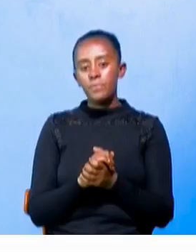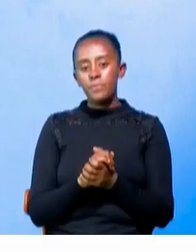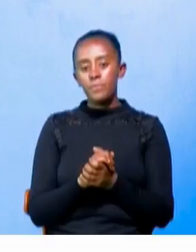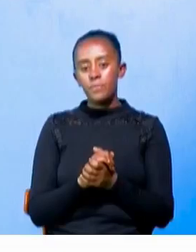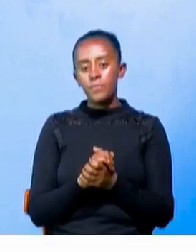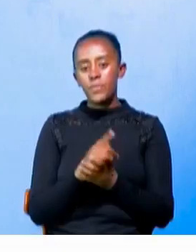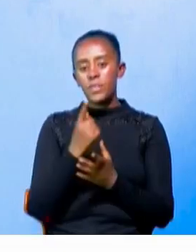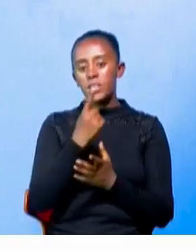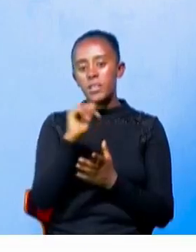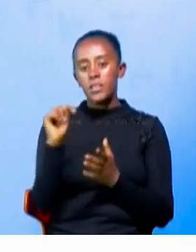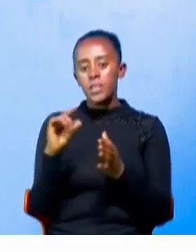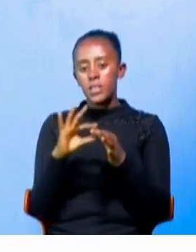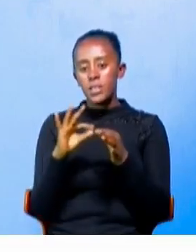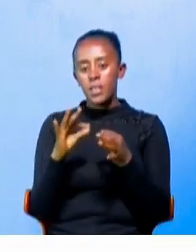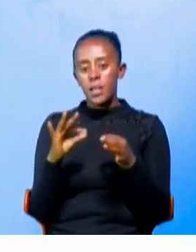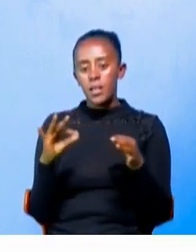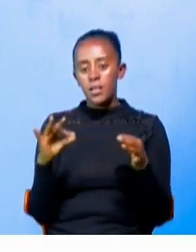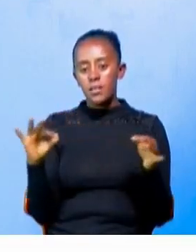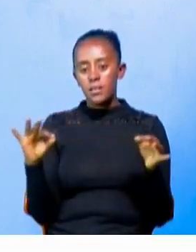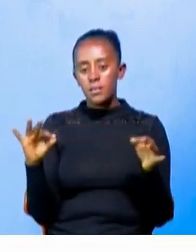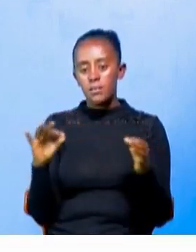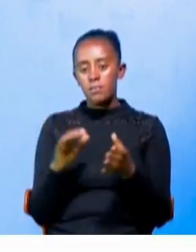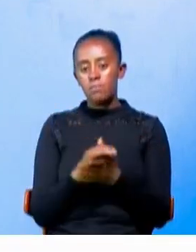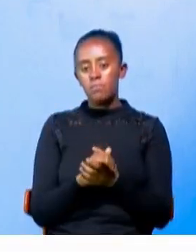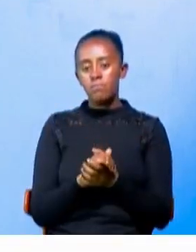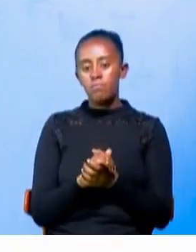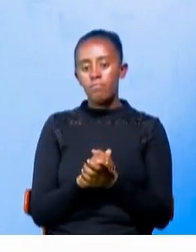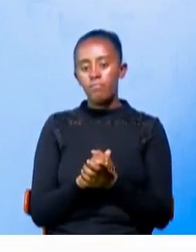the sentences